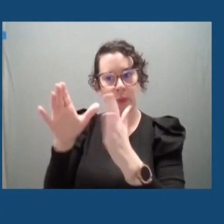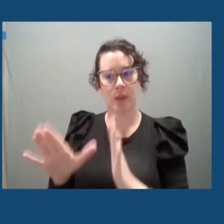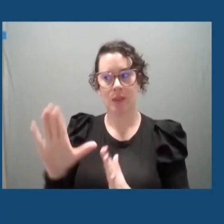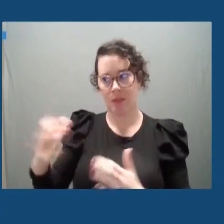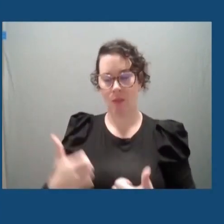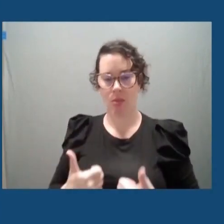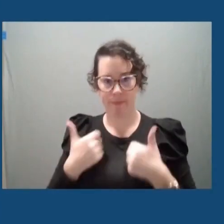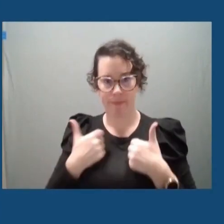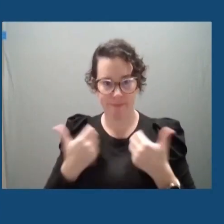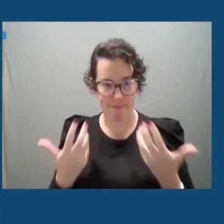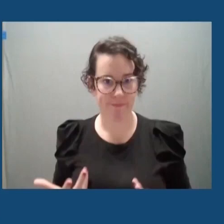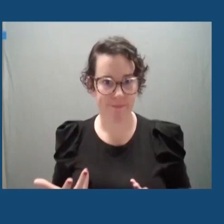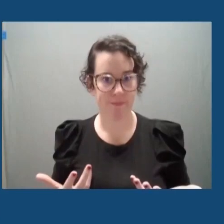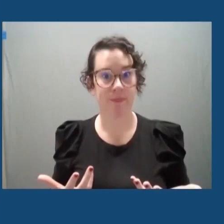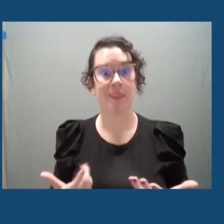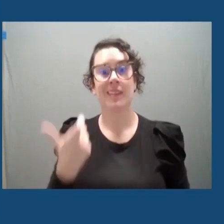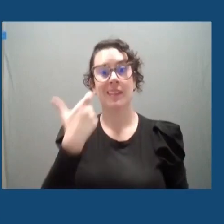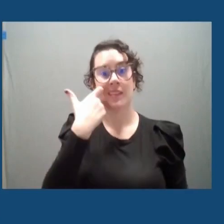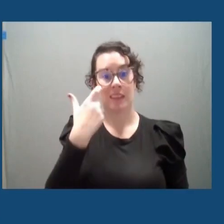year.